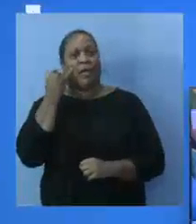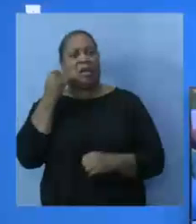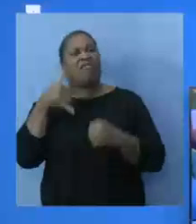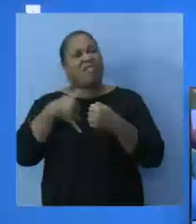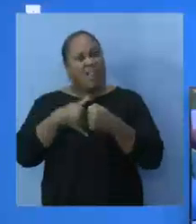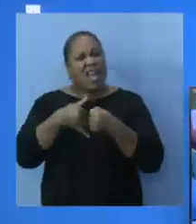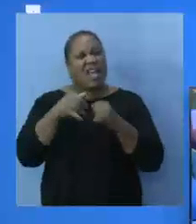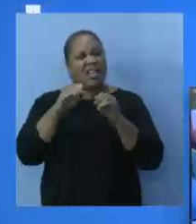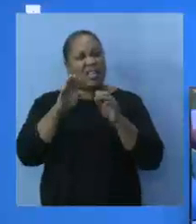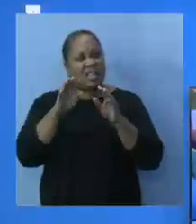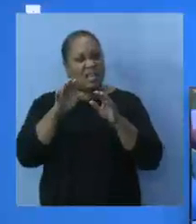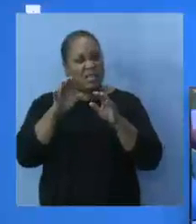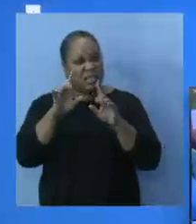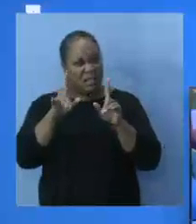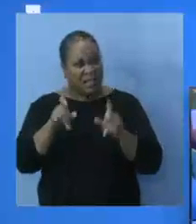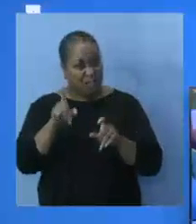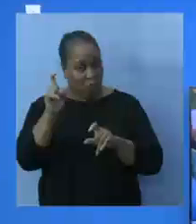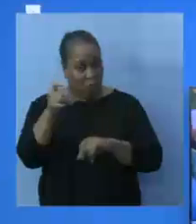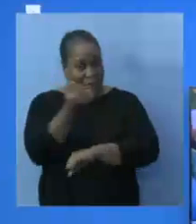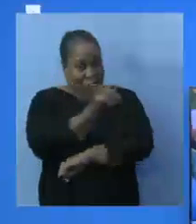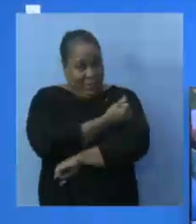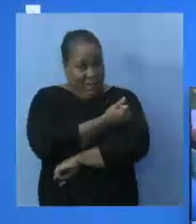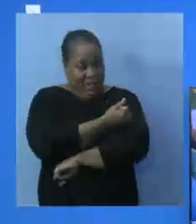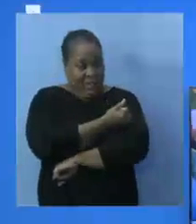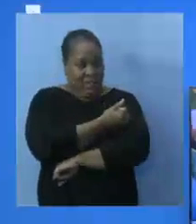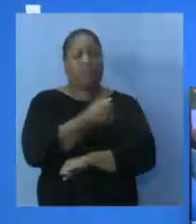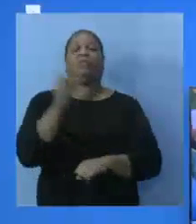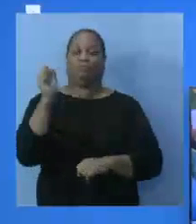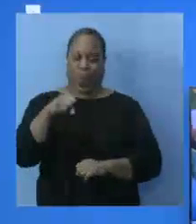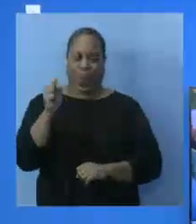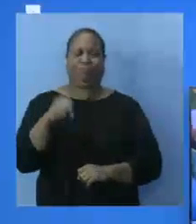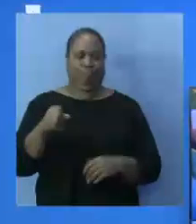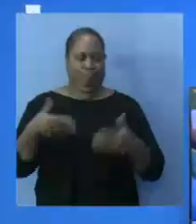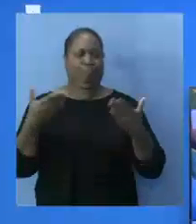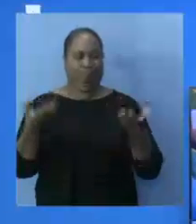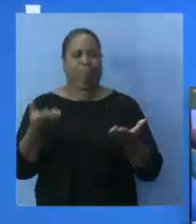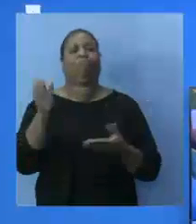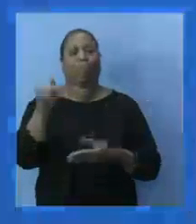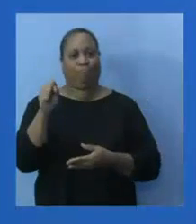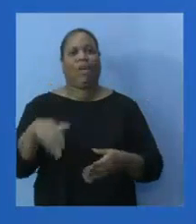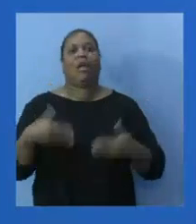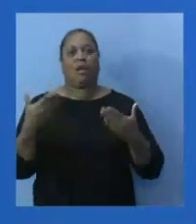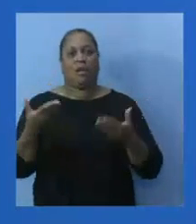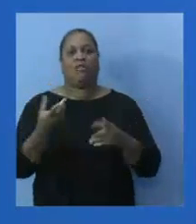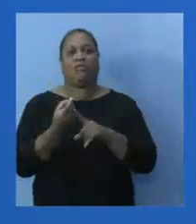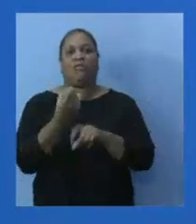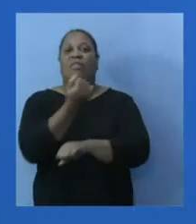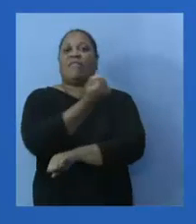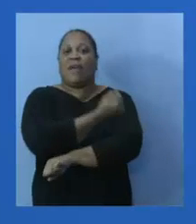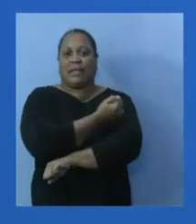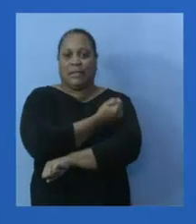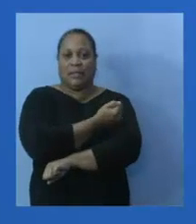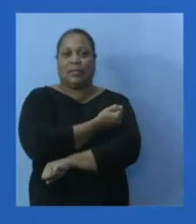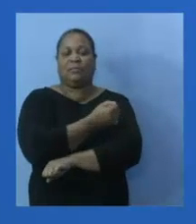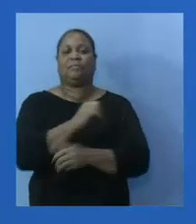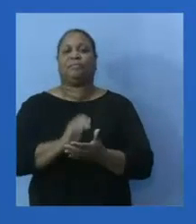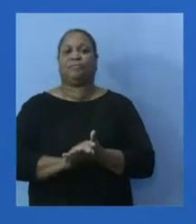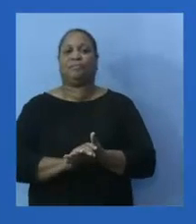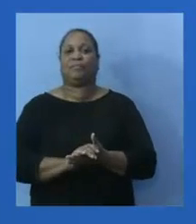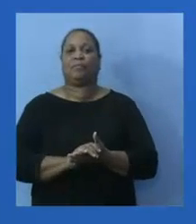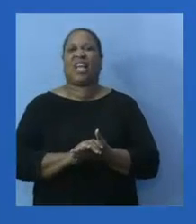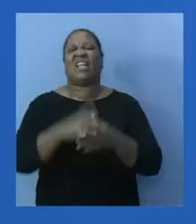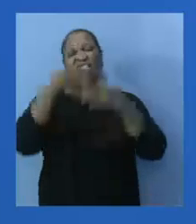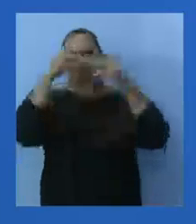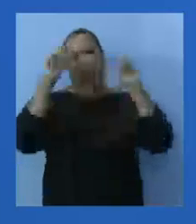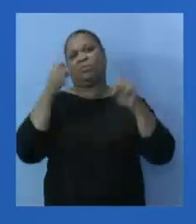do you still need to get the vaccine? Oh, Is it absolutely. Still Yeah, recommended that you absolutely. still get the vaccine? The recommendation from the vaccine, as the Premier